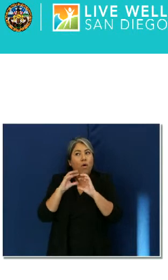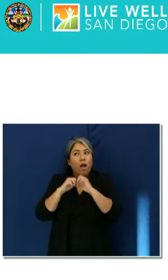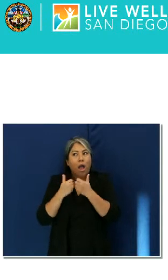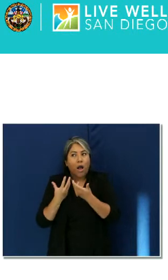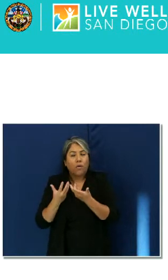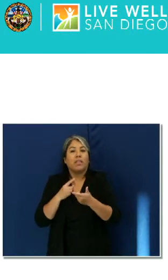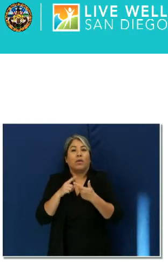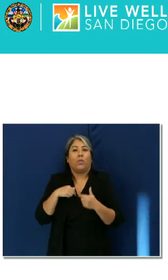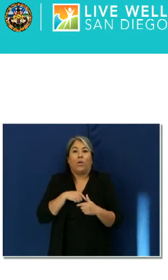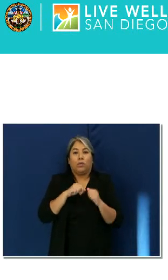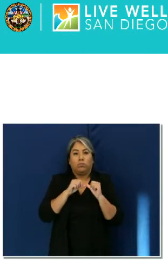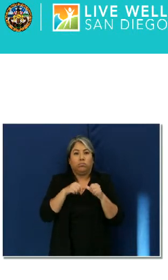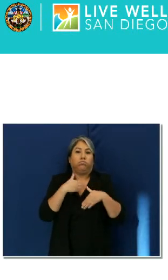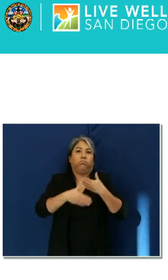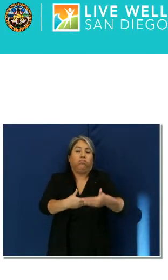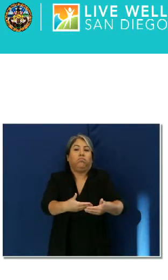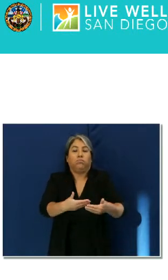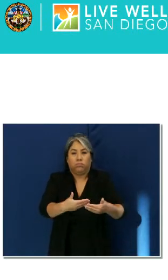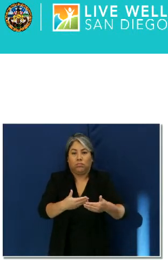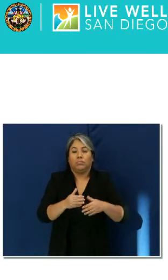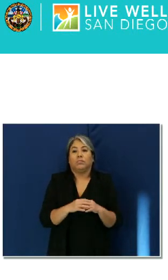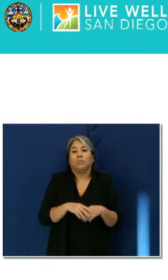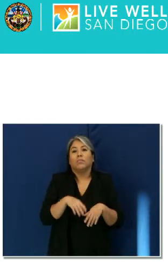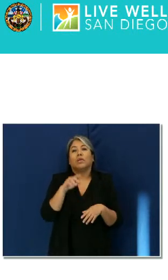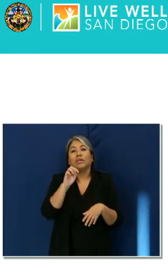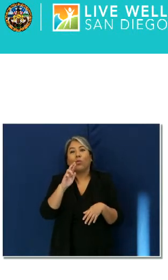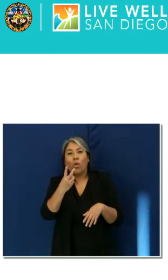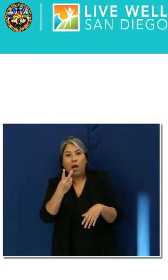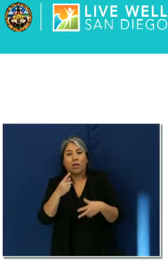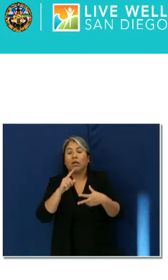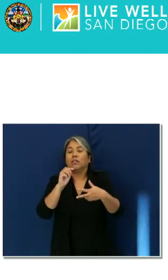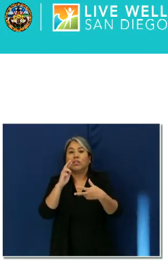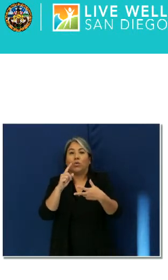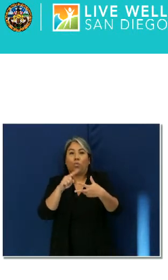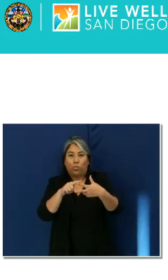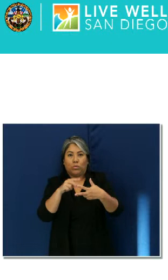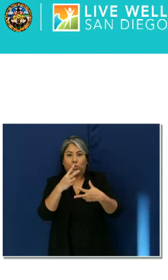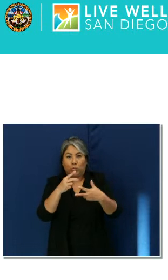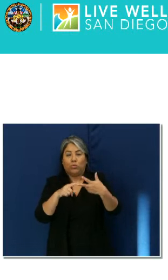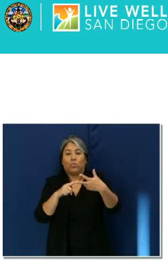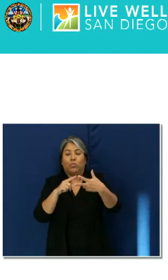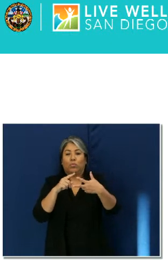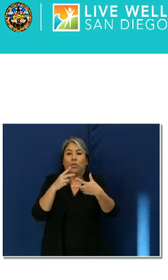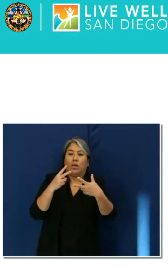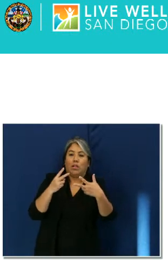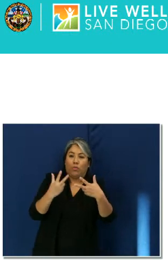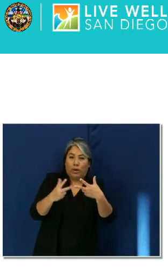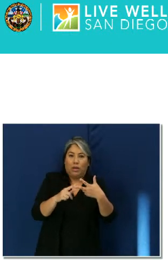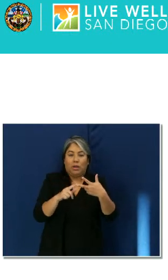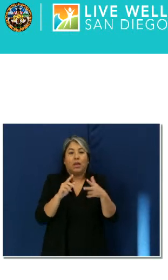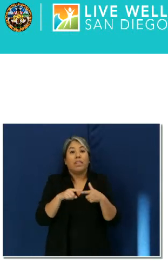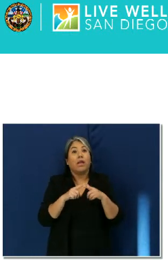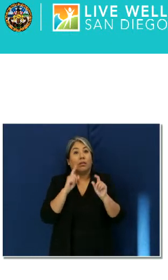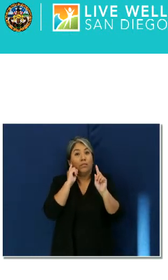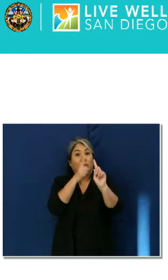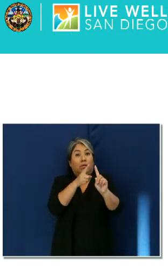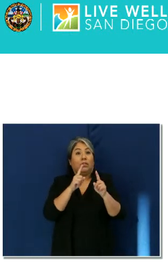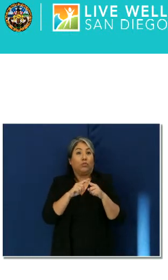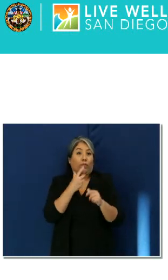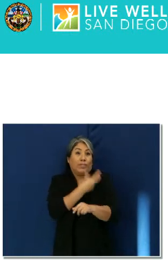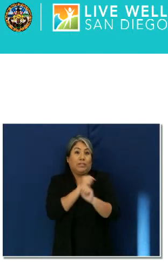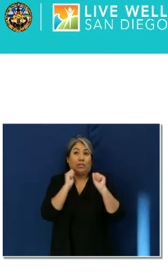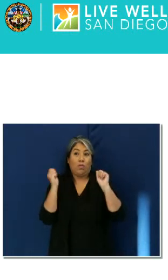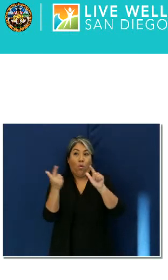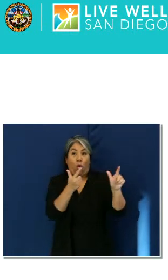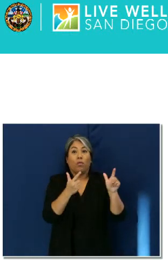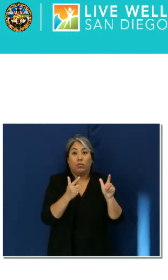move through these tiers and the rest of the phases with the ultimate goal of being able to vaccinate all.